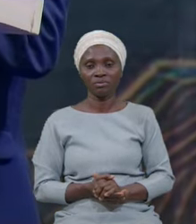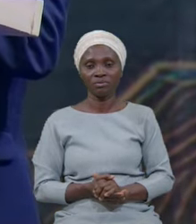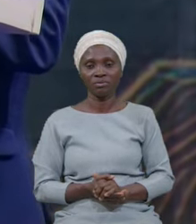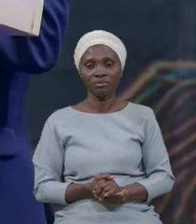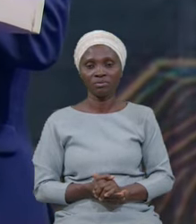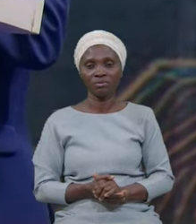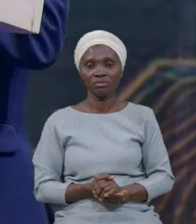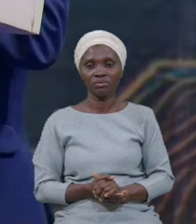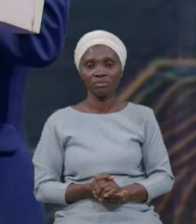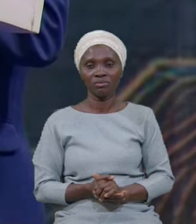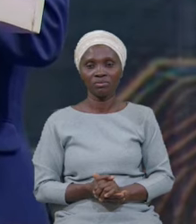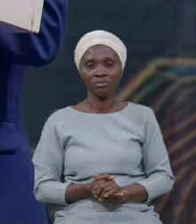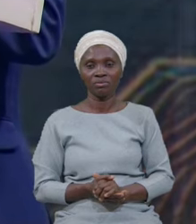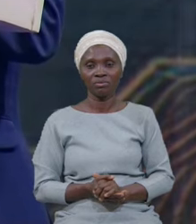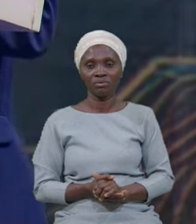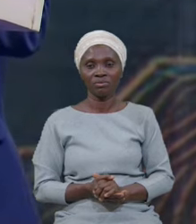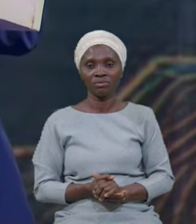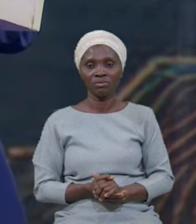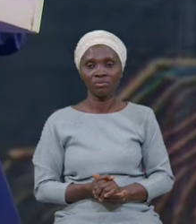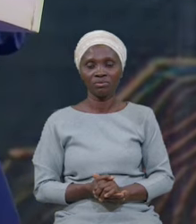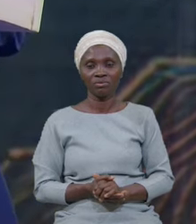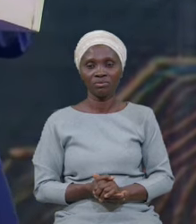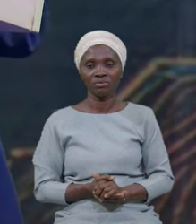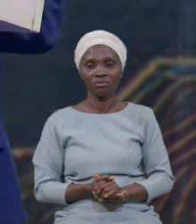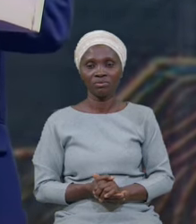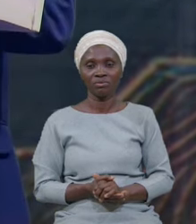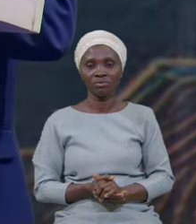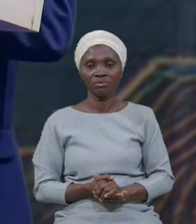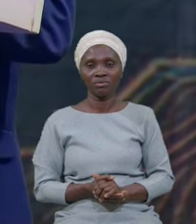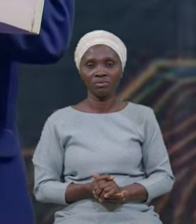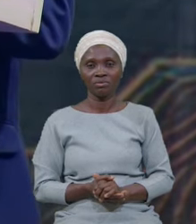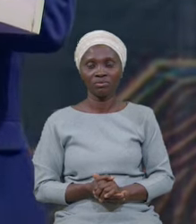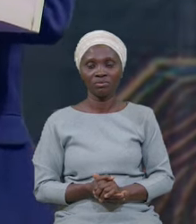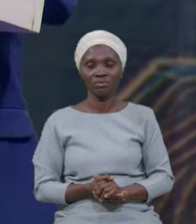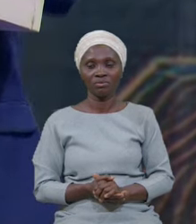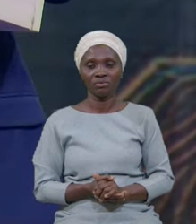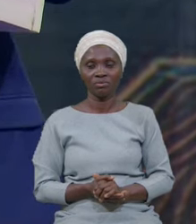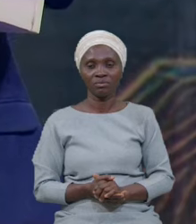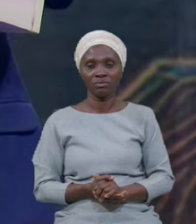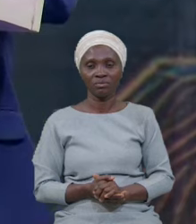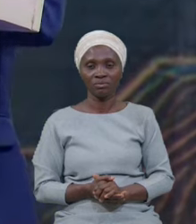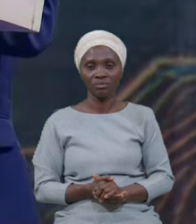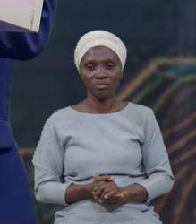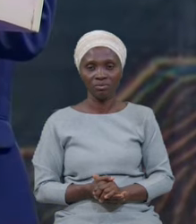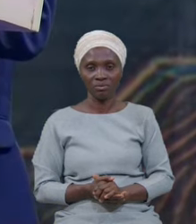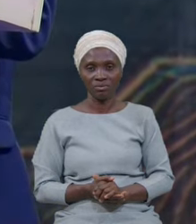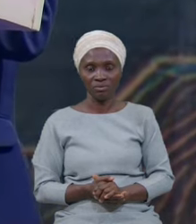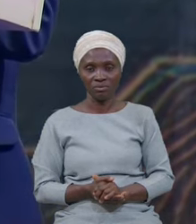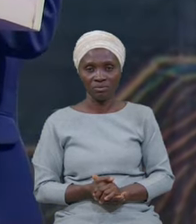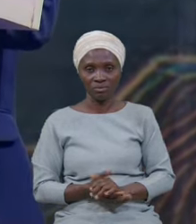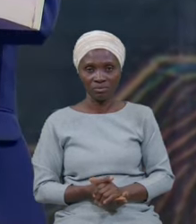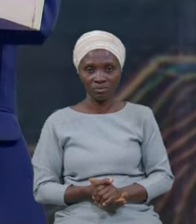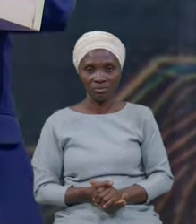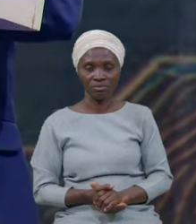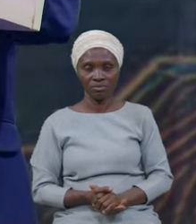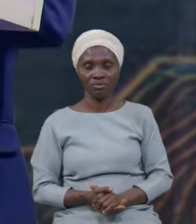then give them the converse package. After that, they have their seat. You get back the card and